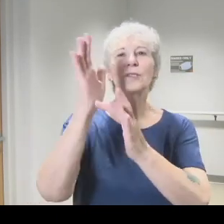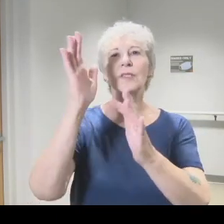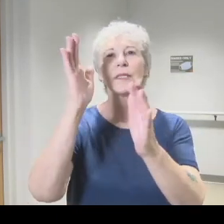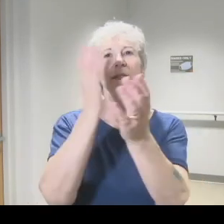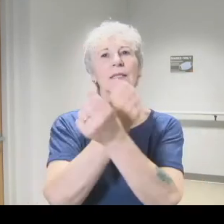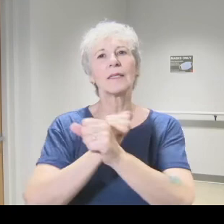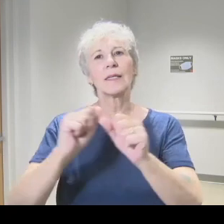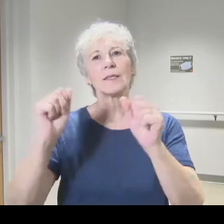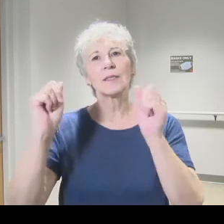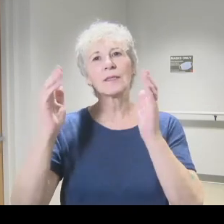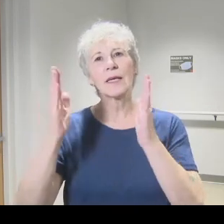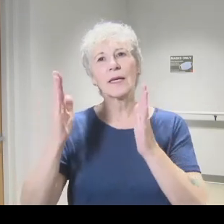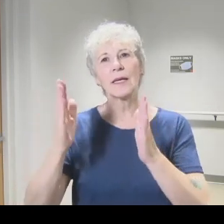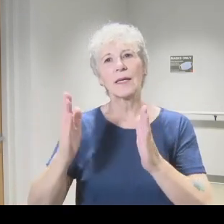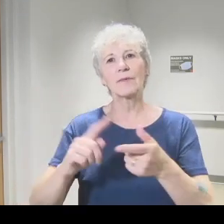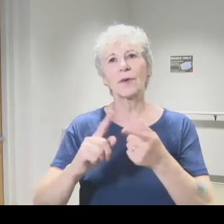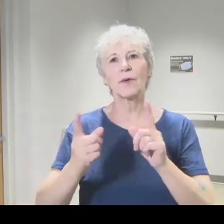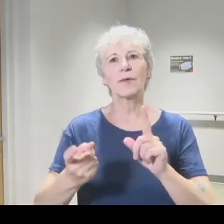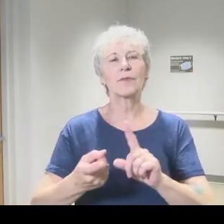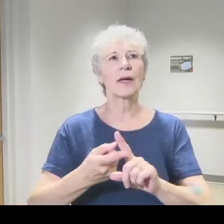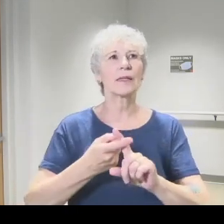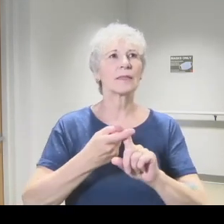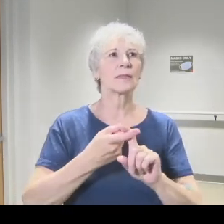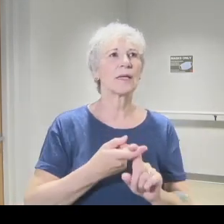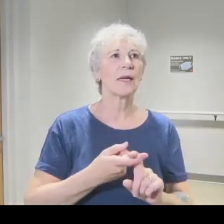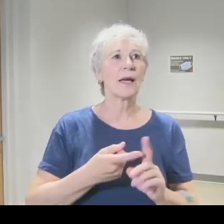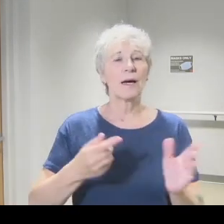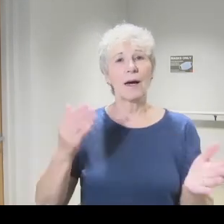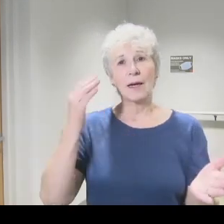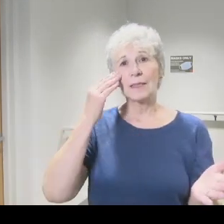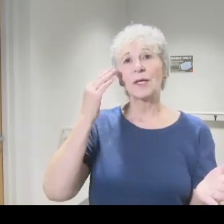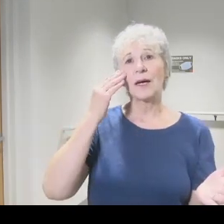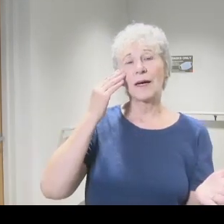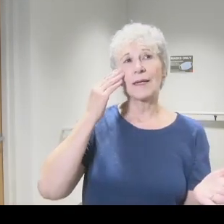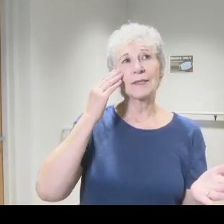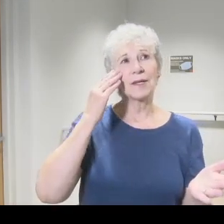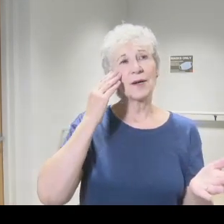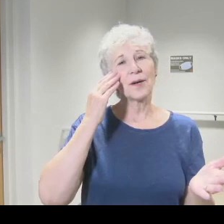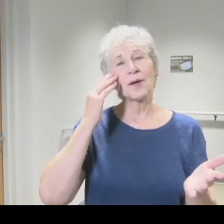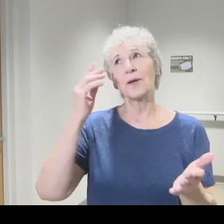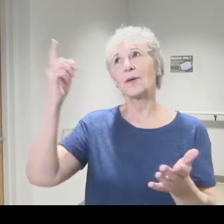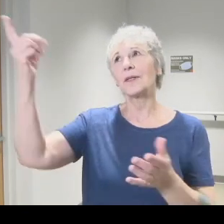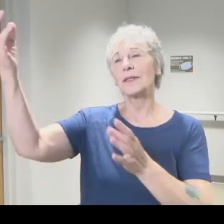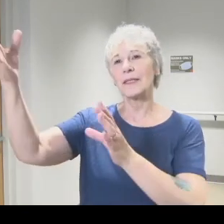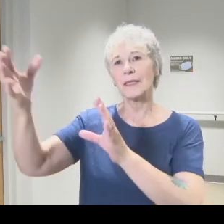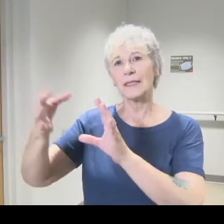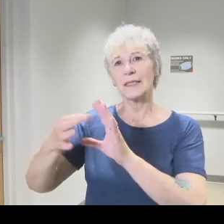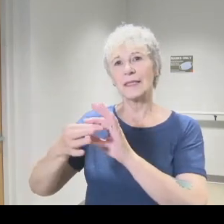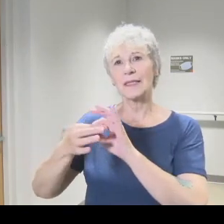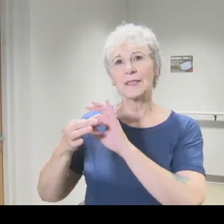precious Jesus, Savior, friend. And I know that